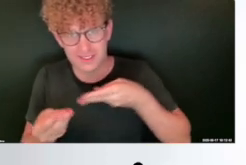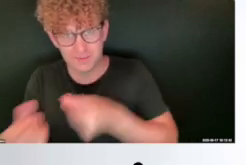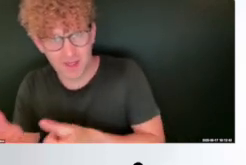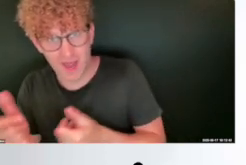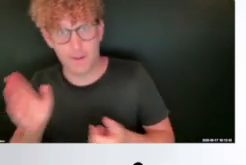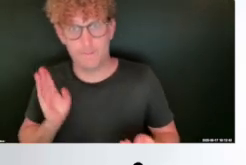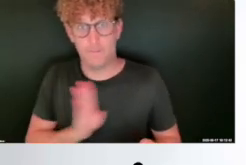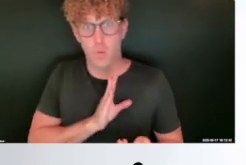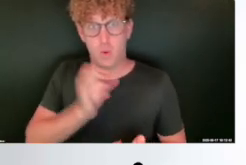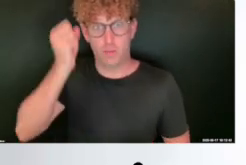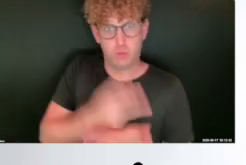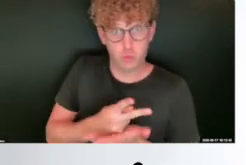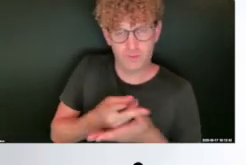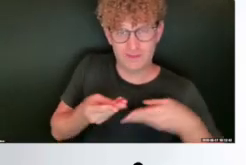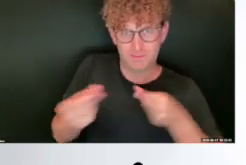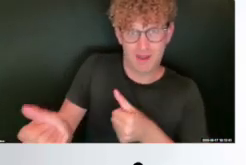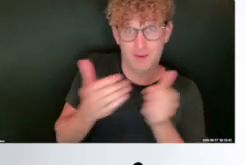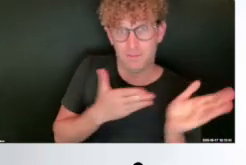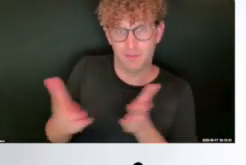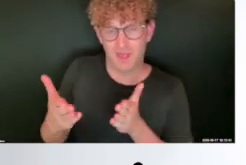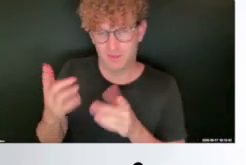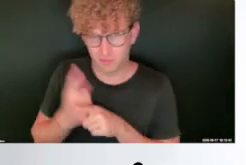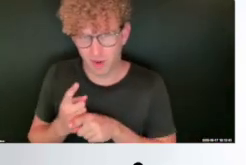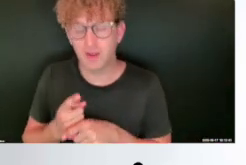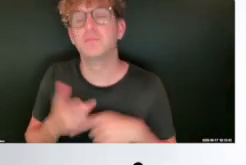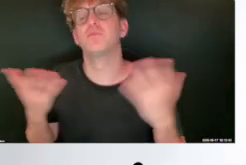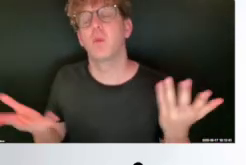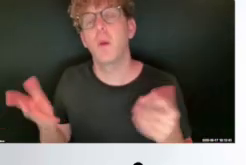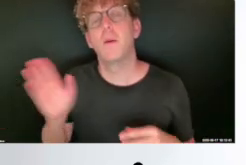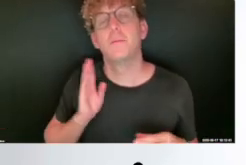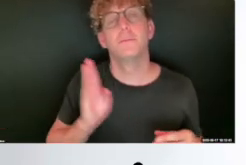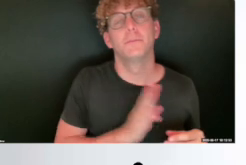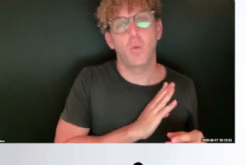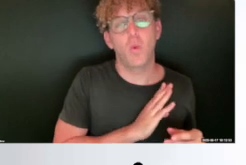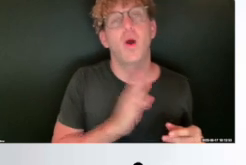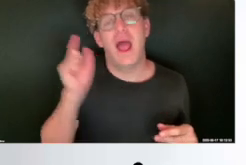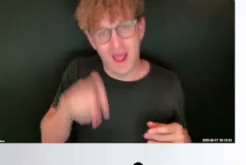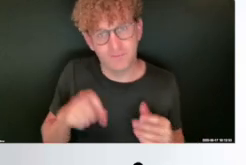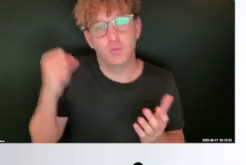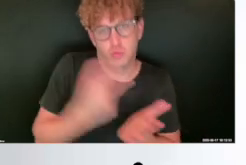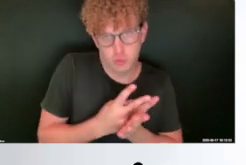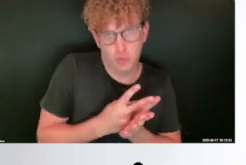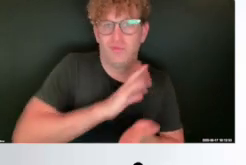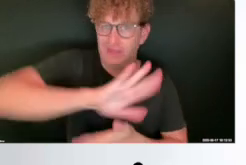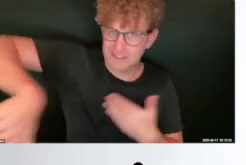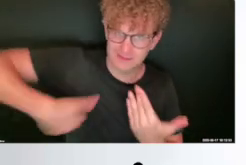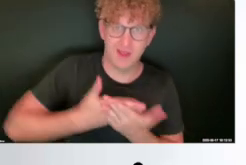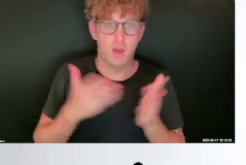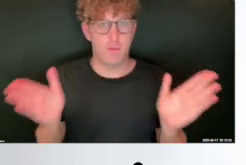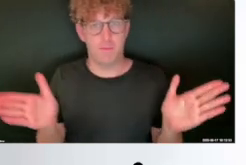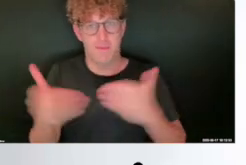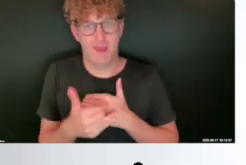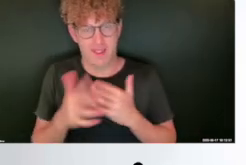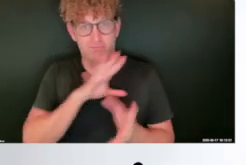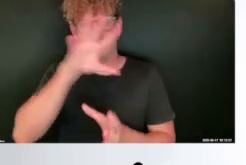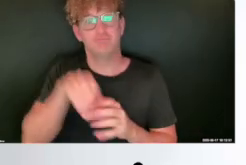right? Essentially, what the board does approve the entire package, which is inclusive of the funding plan